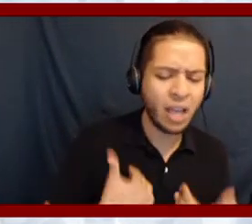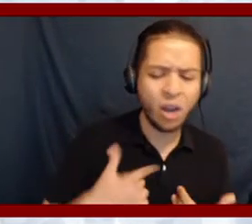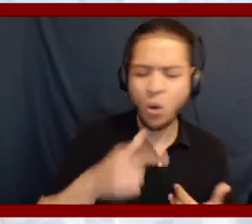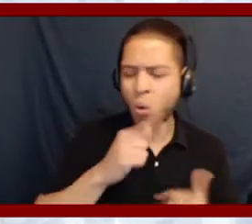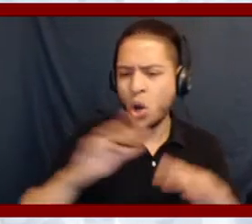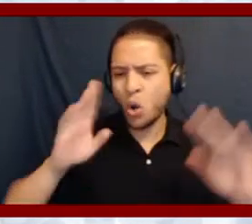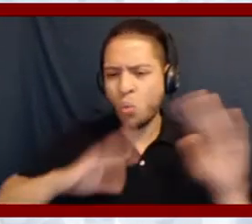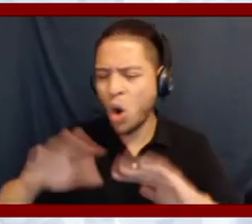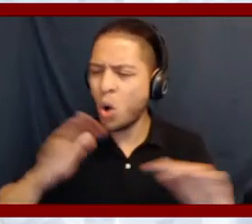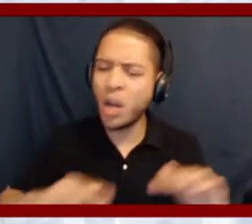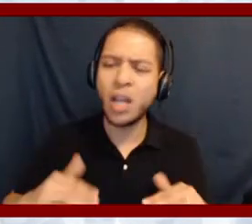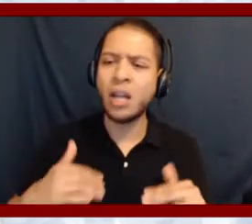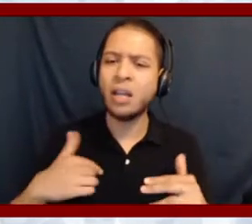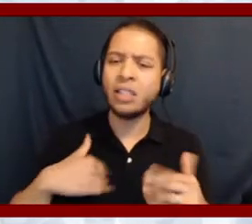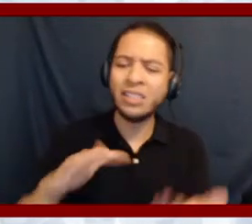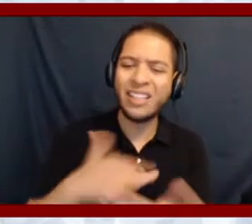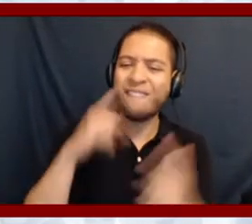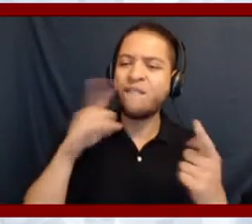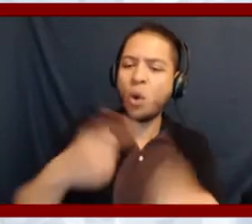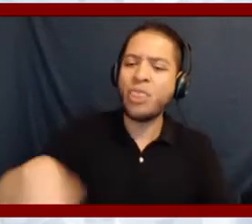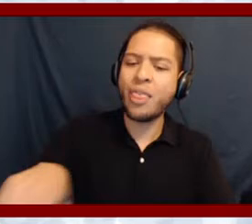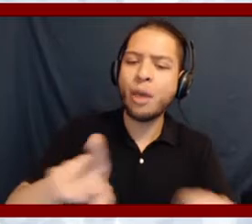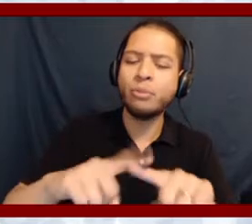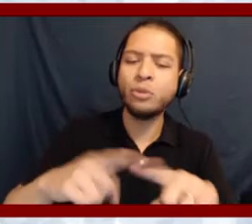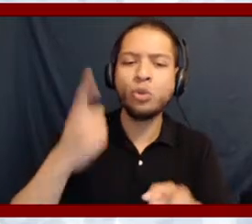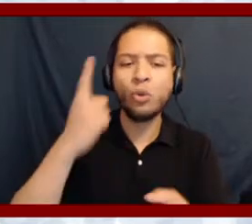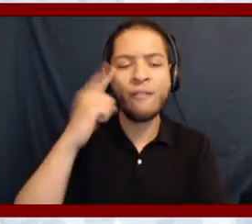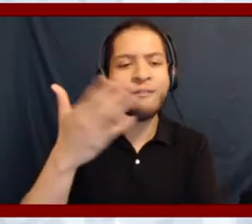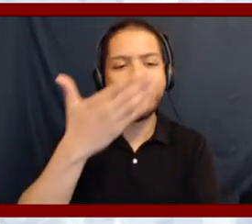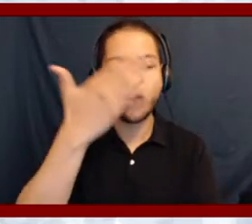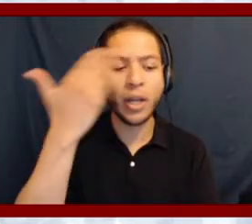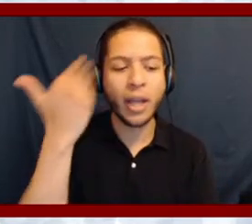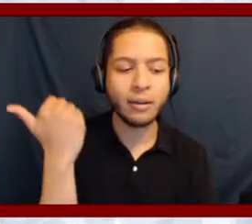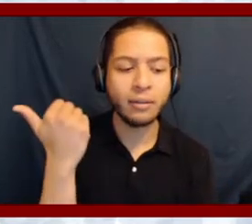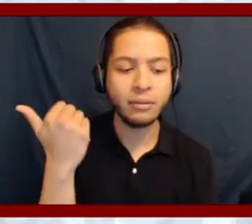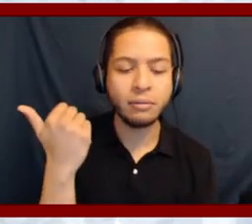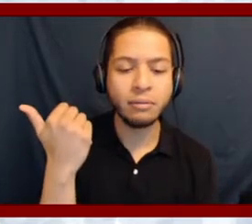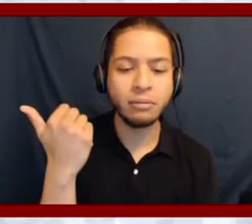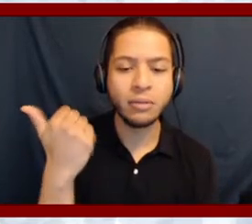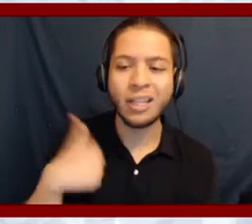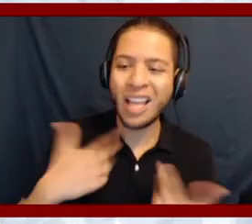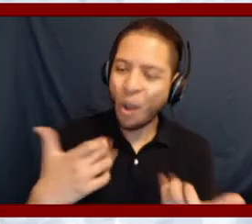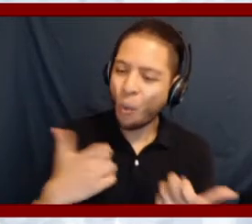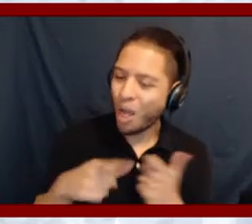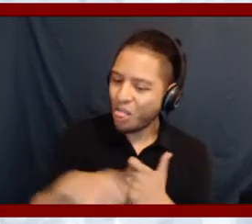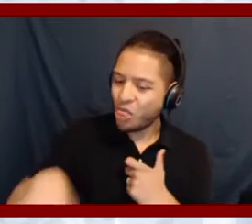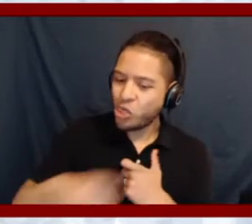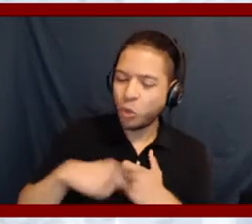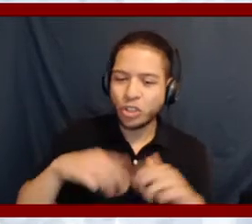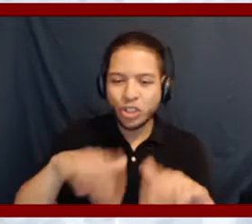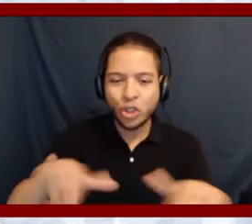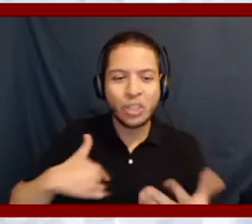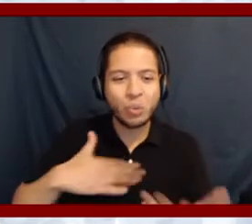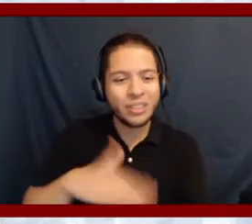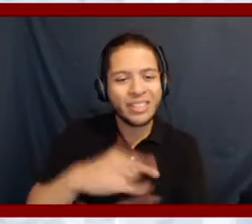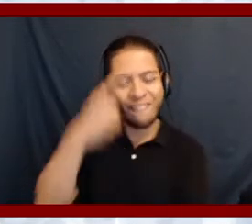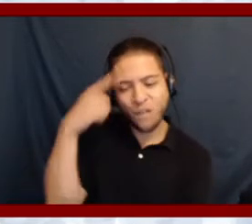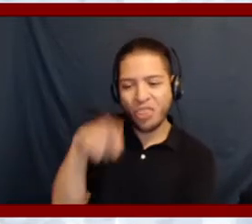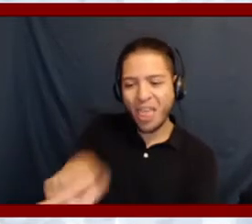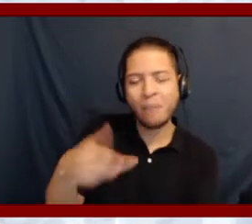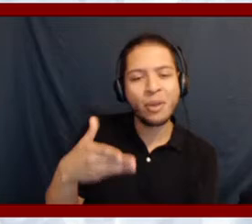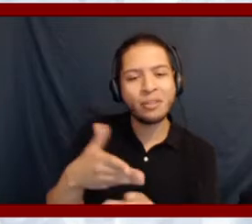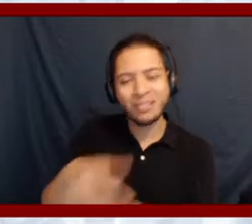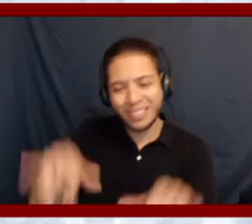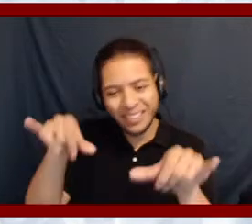sing for little children, before their footsteps stray, sweet anthems of love